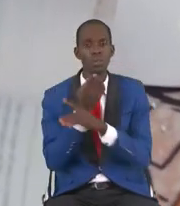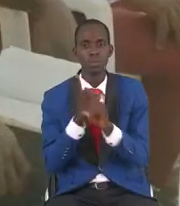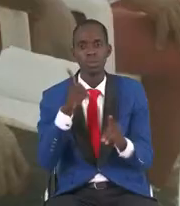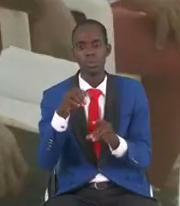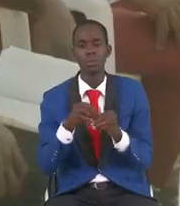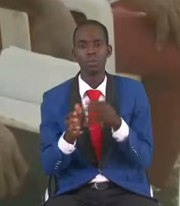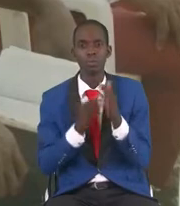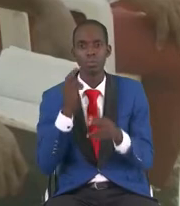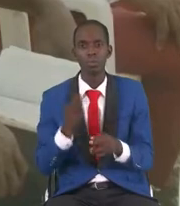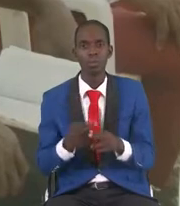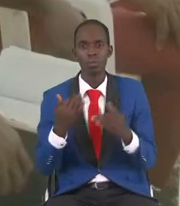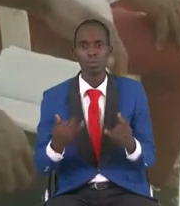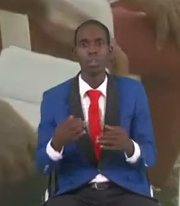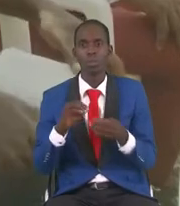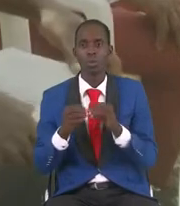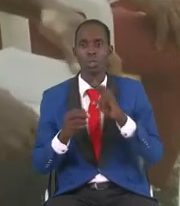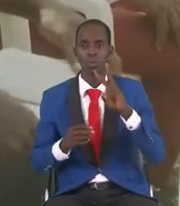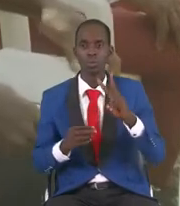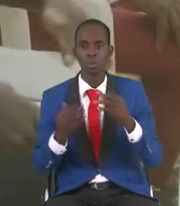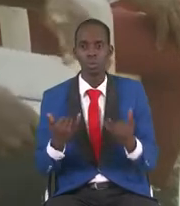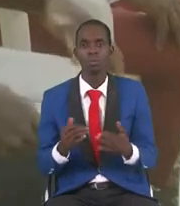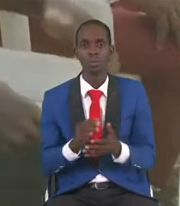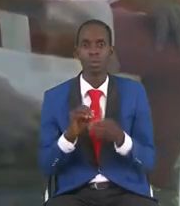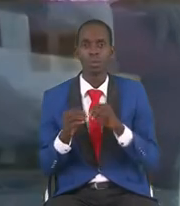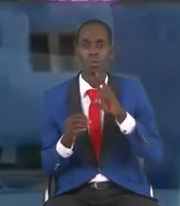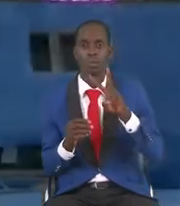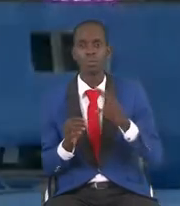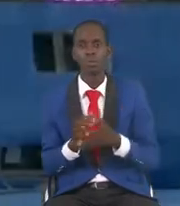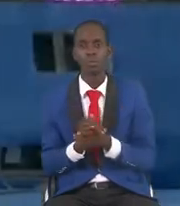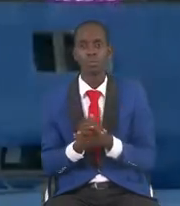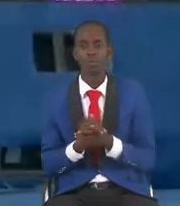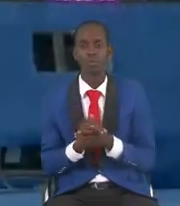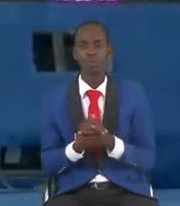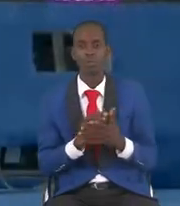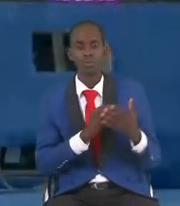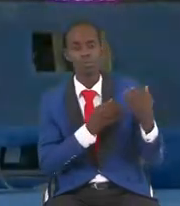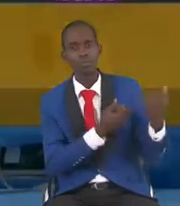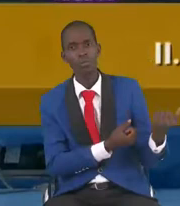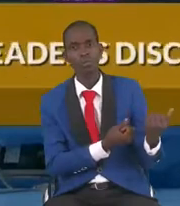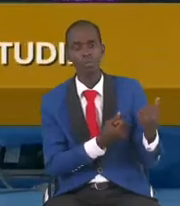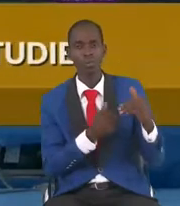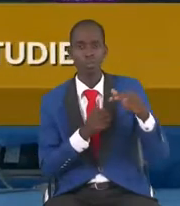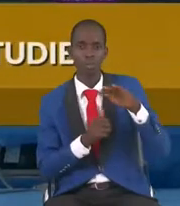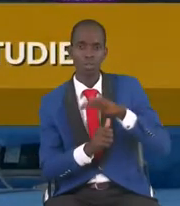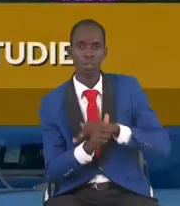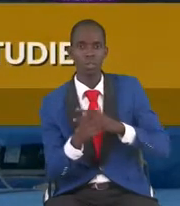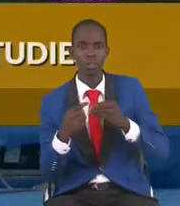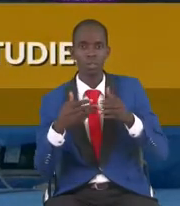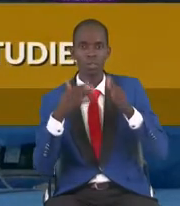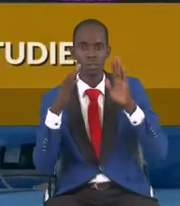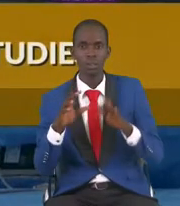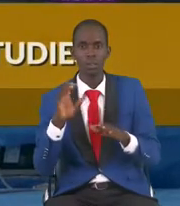name. I come to number two here. Number two, courage. Under the leader's